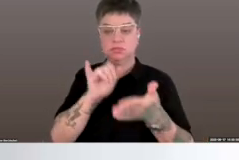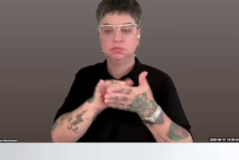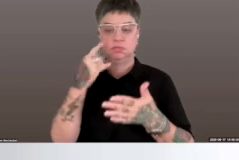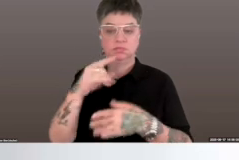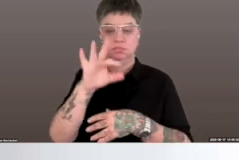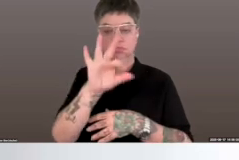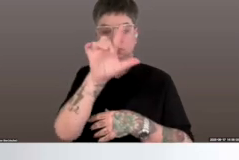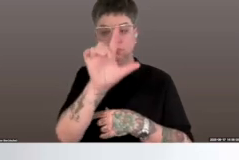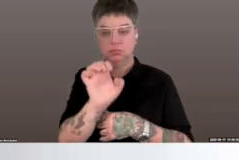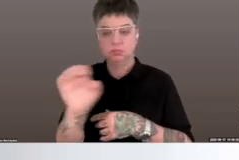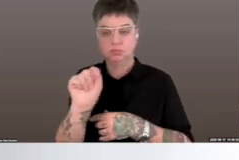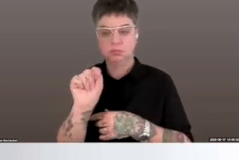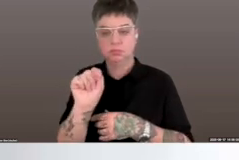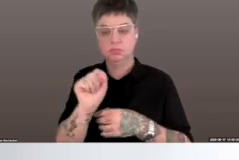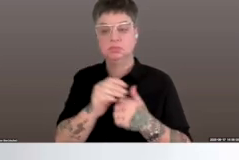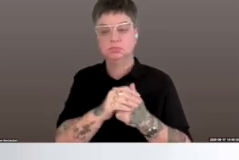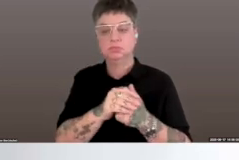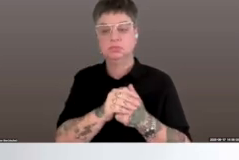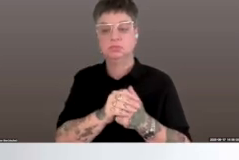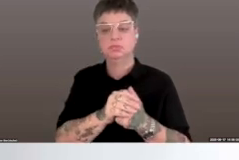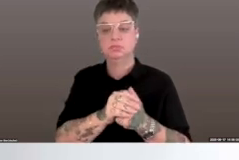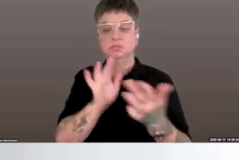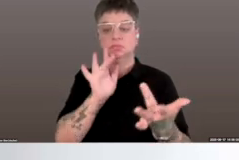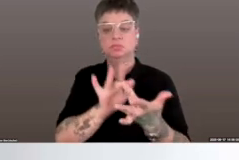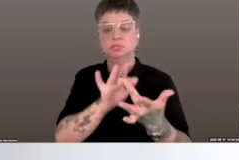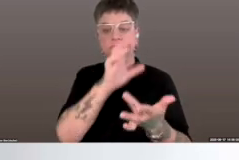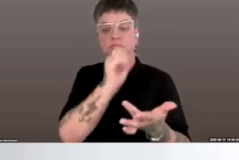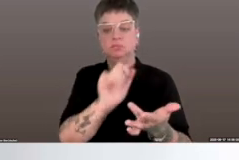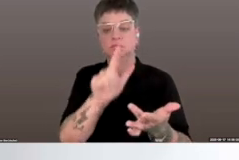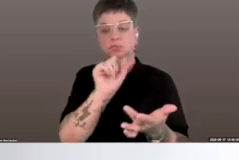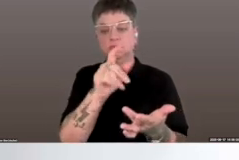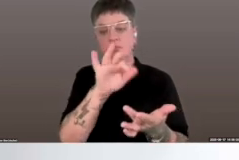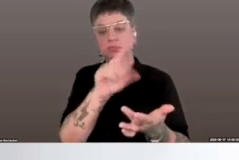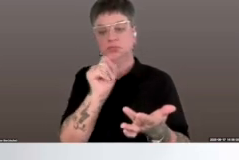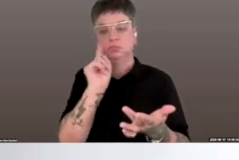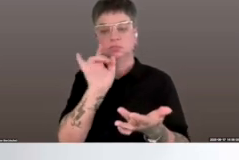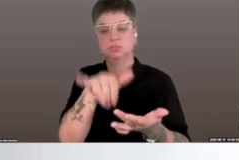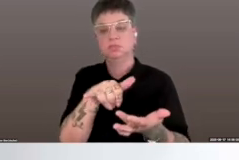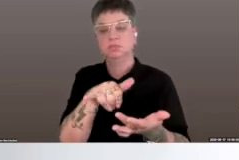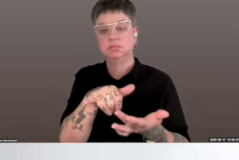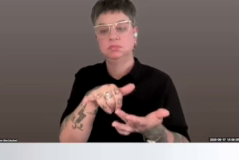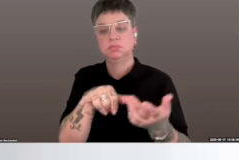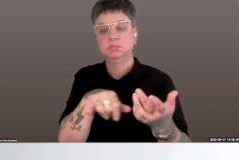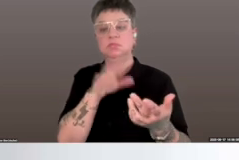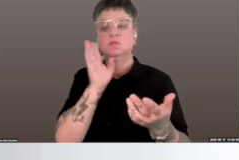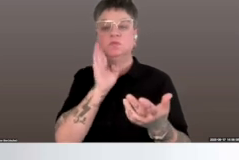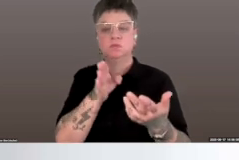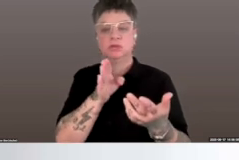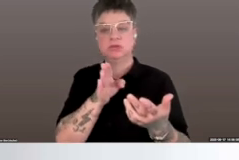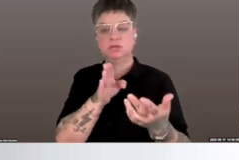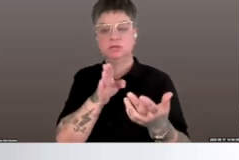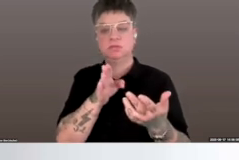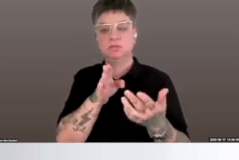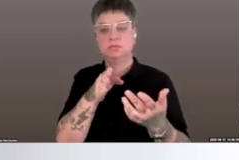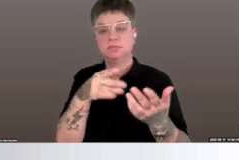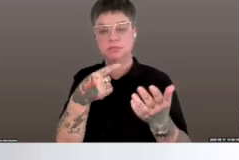So definitely look out for that and reach out to CalSTART if you need to have that resent to you. And that will kind of dictate how those